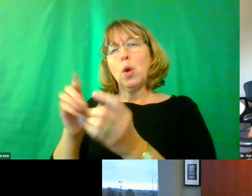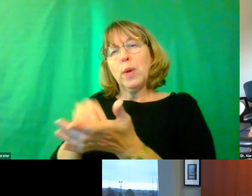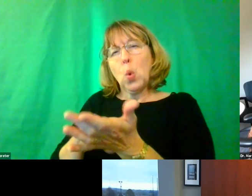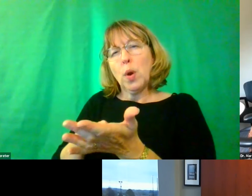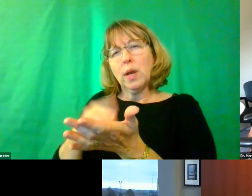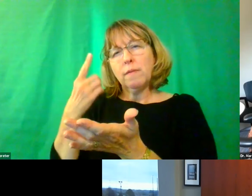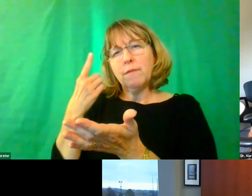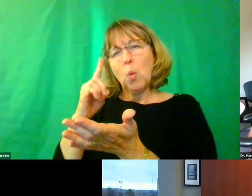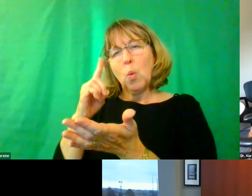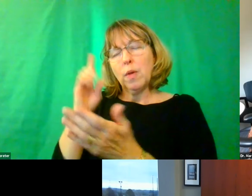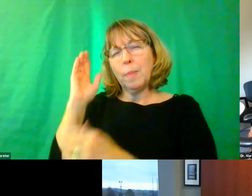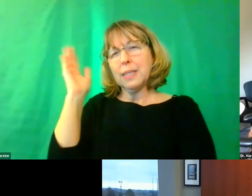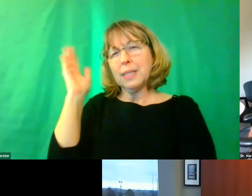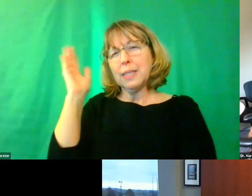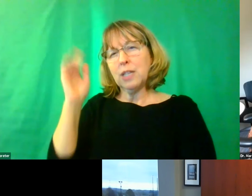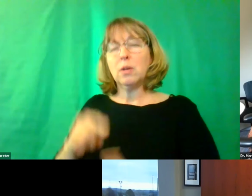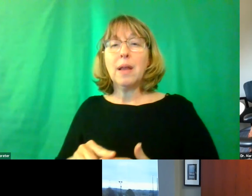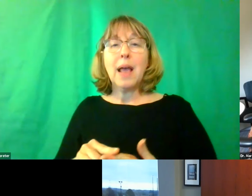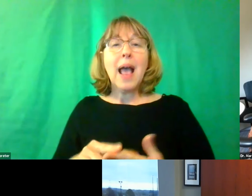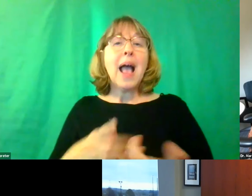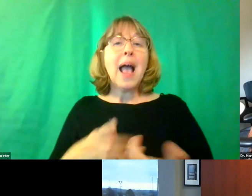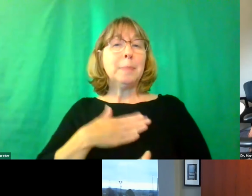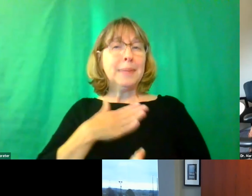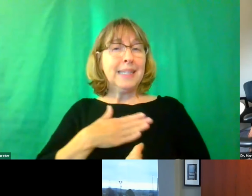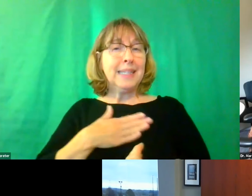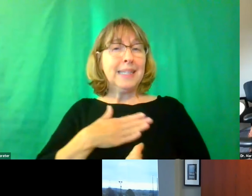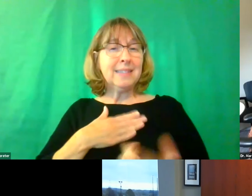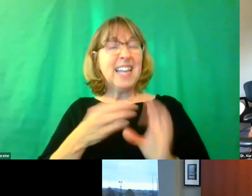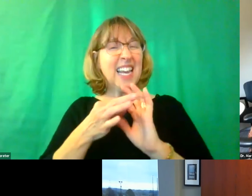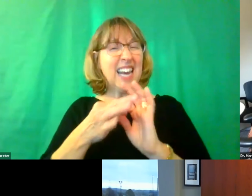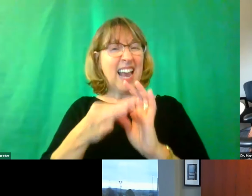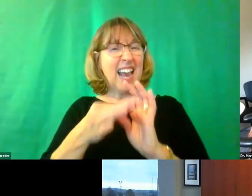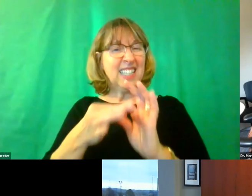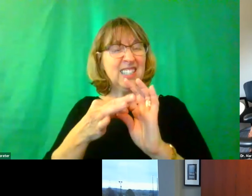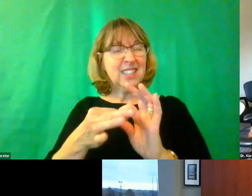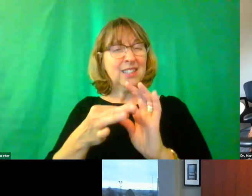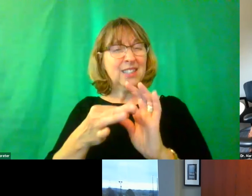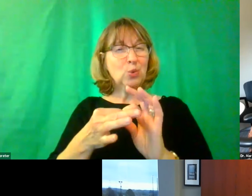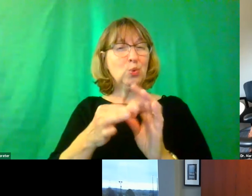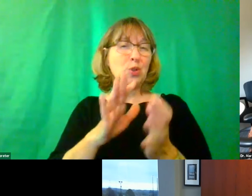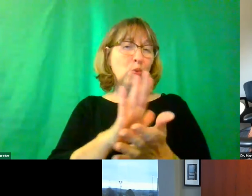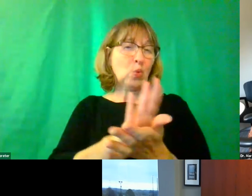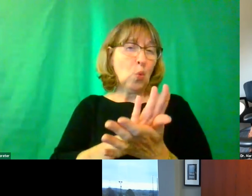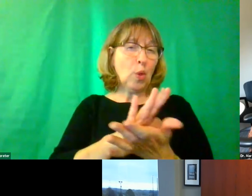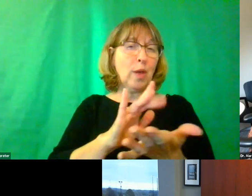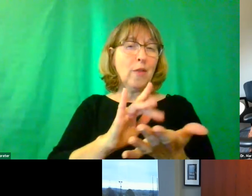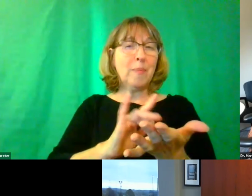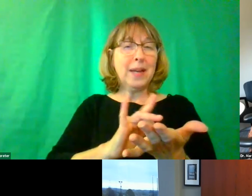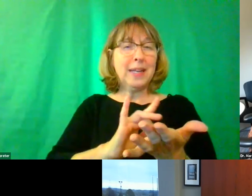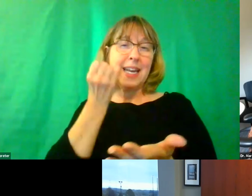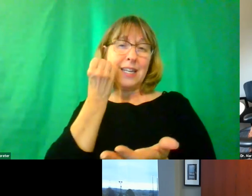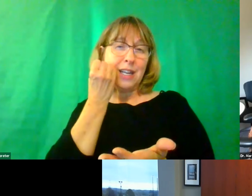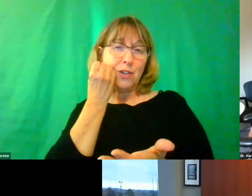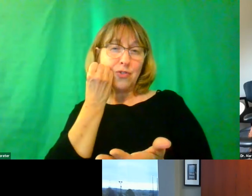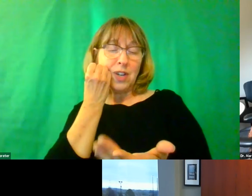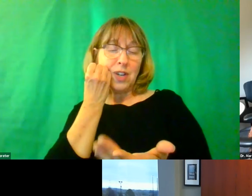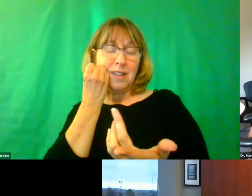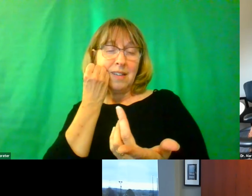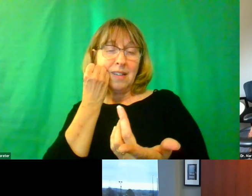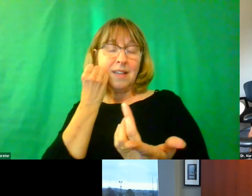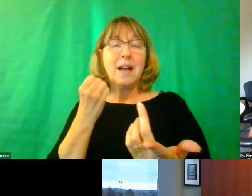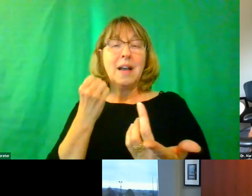with the School of Medicine and Dentistry by joining the Meliora Collective, and that interactive university online